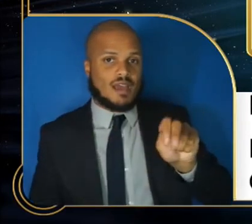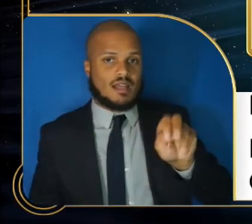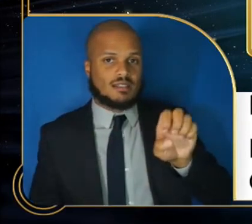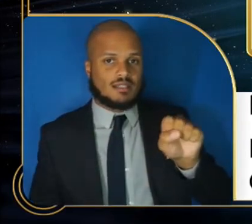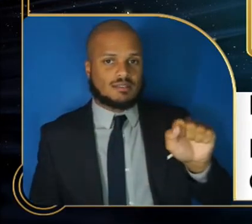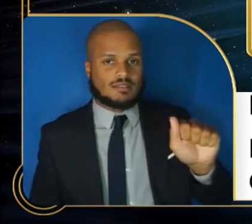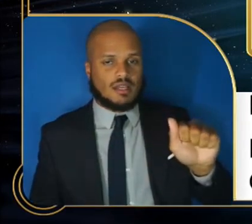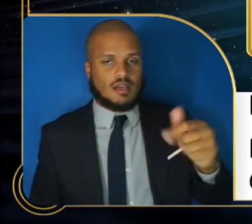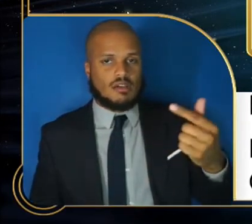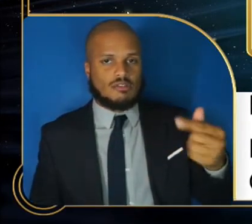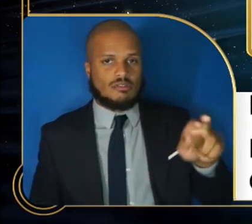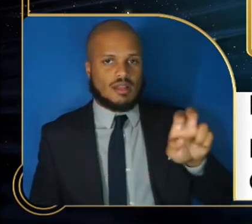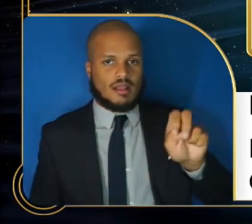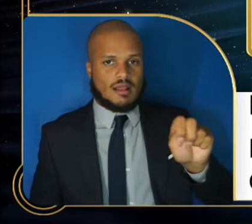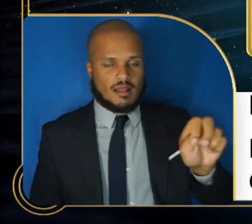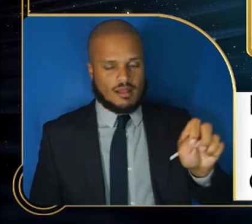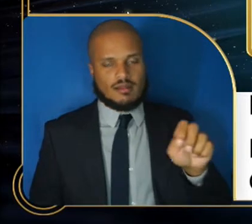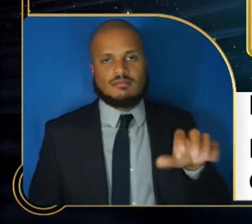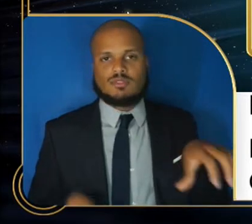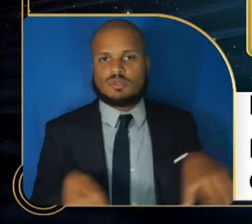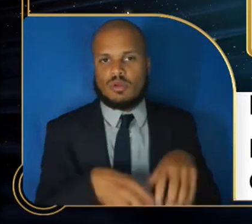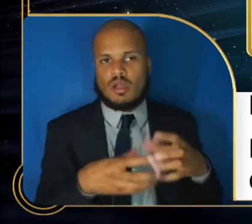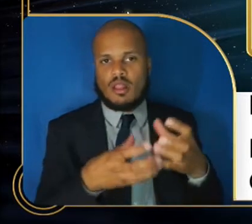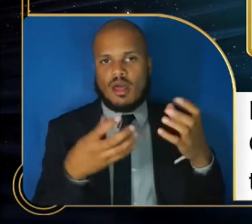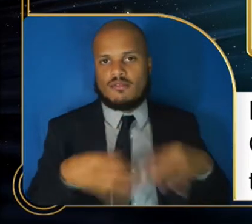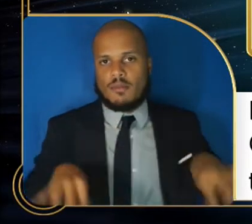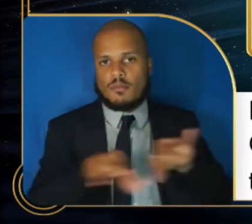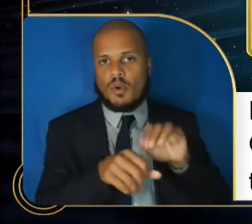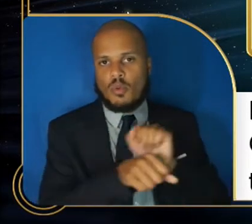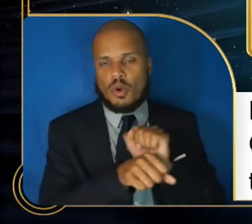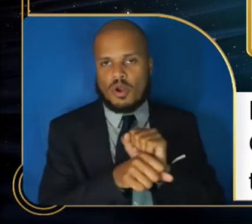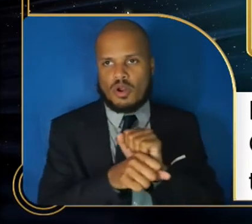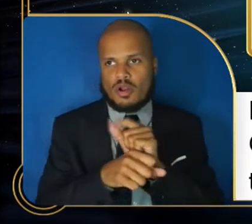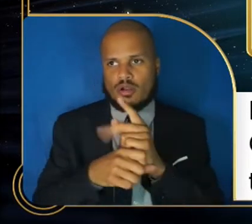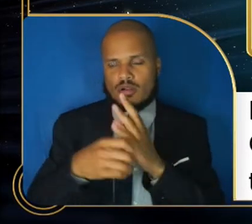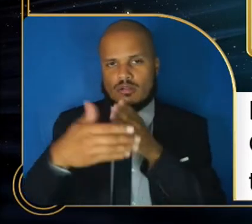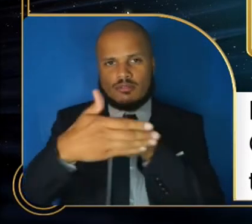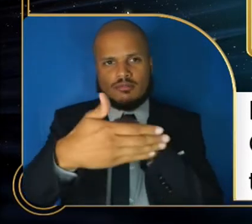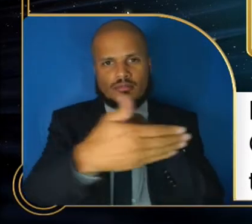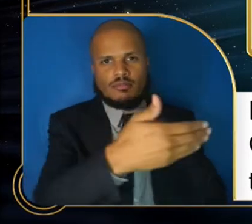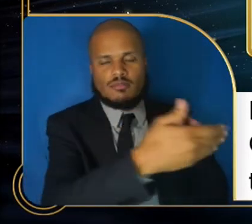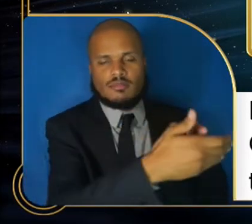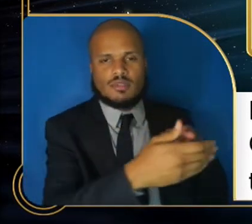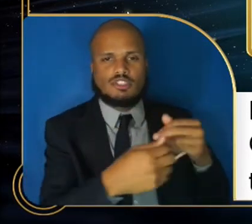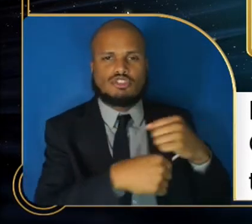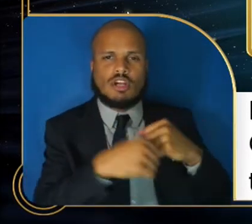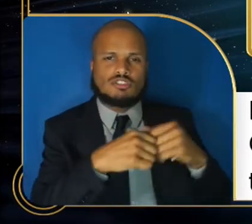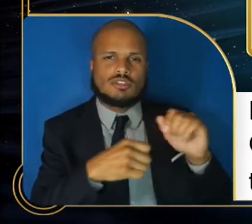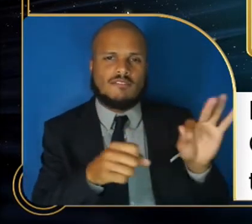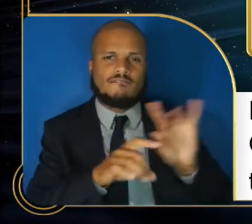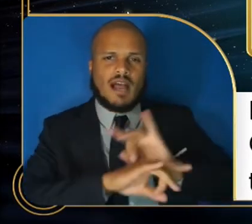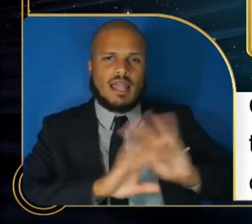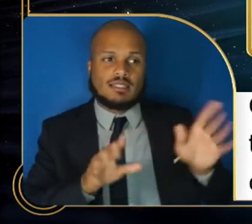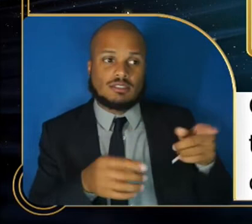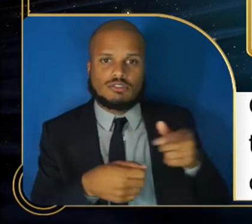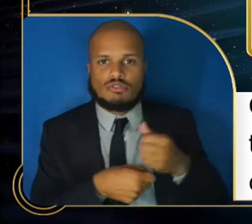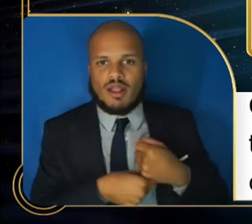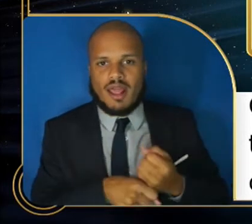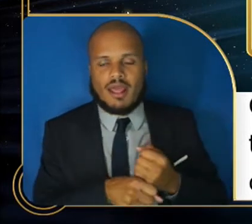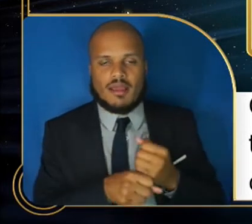profoundly important work to interrupt structures of violence by building communities of care and